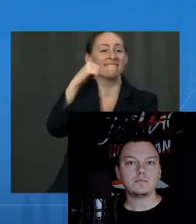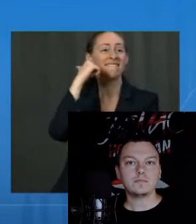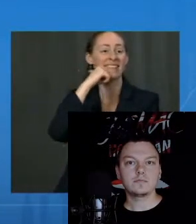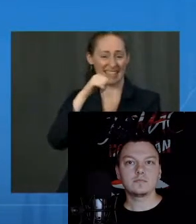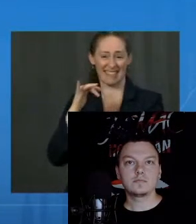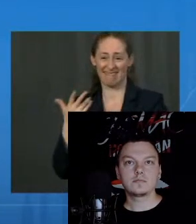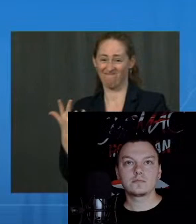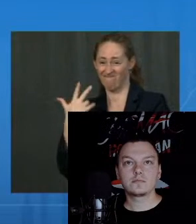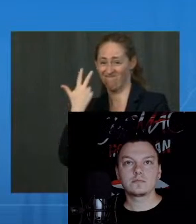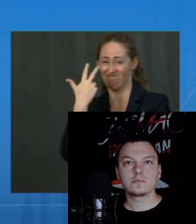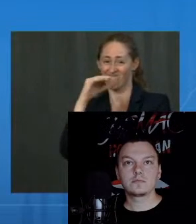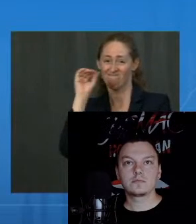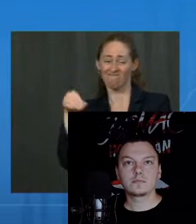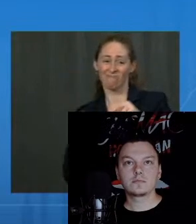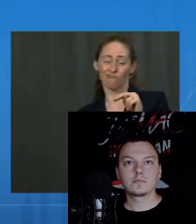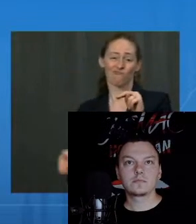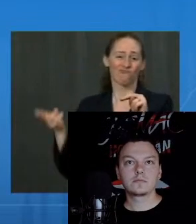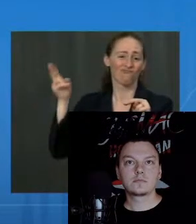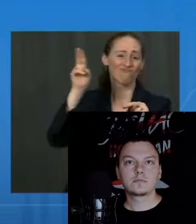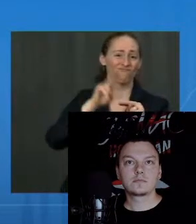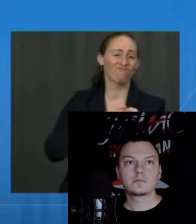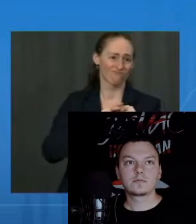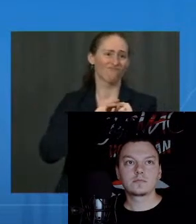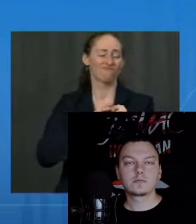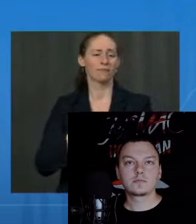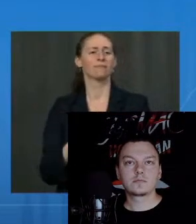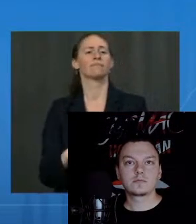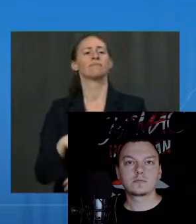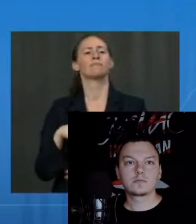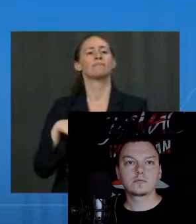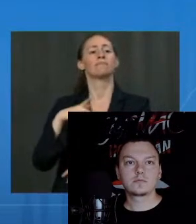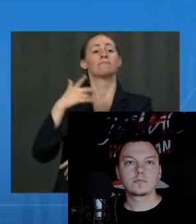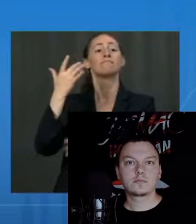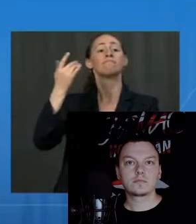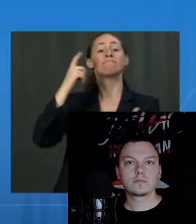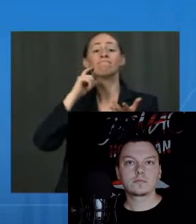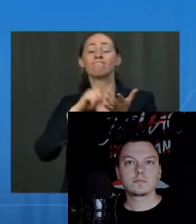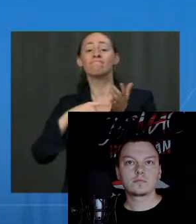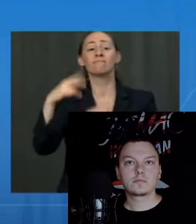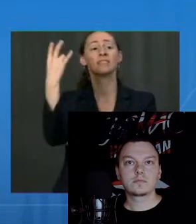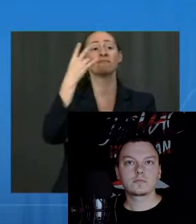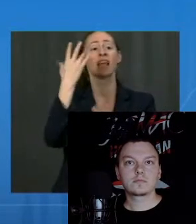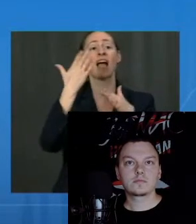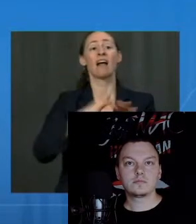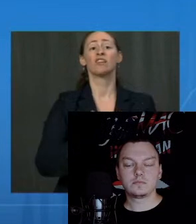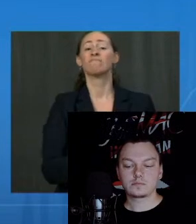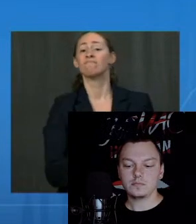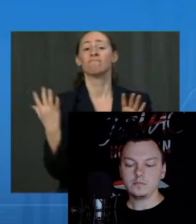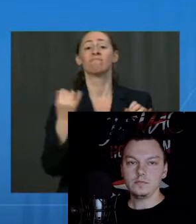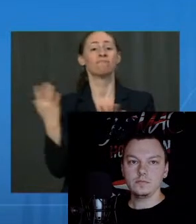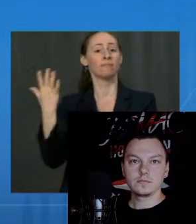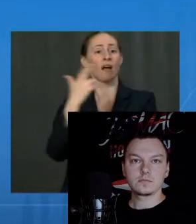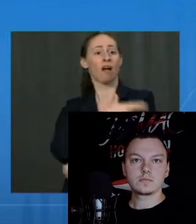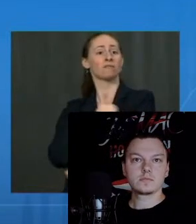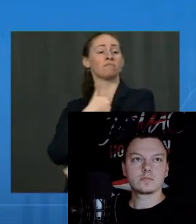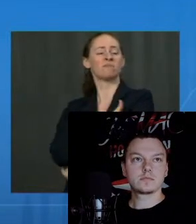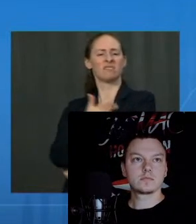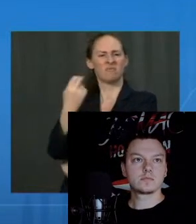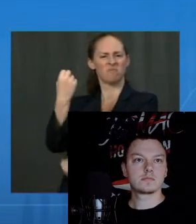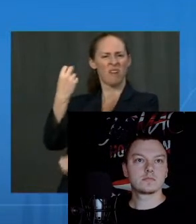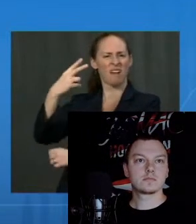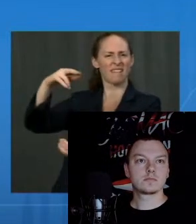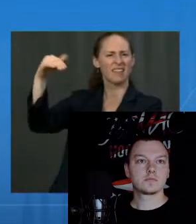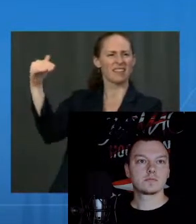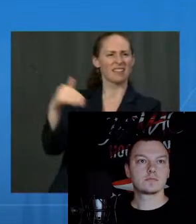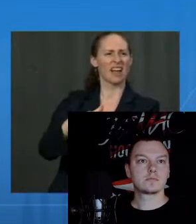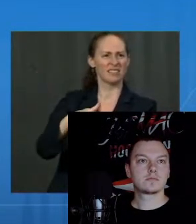7-day average. The 7-day average of hospital admissions is about 12,000 per day, an increase of about 6% from the previous